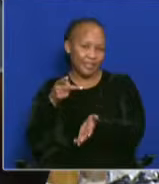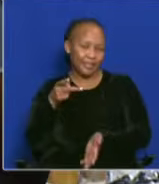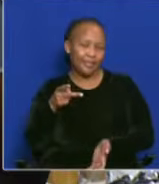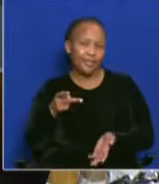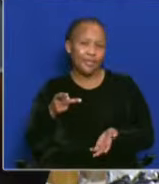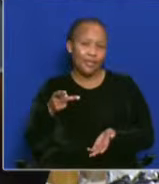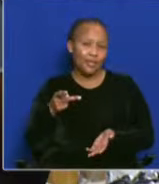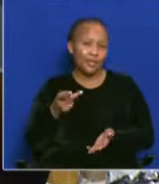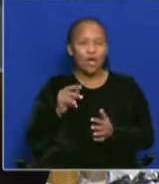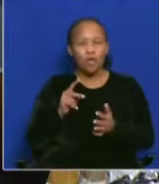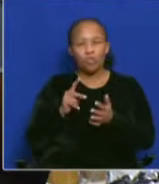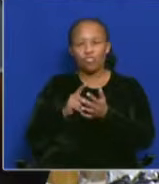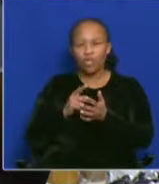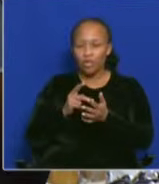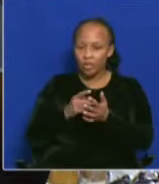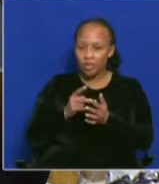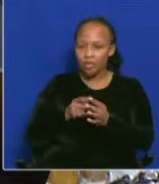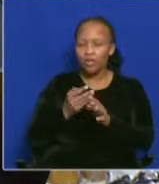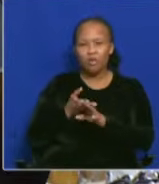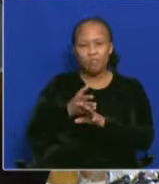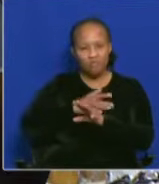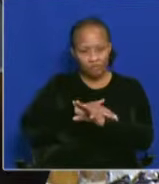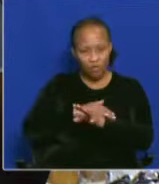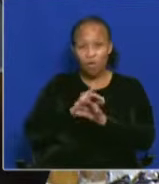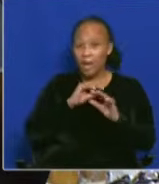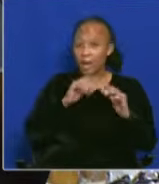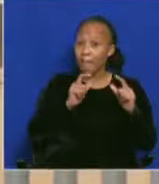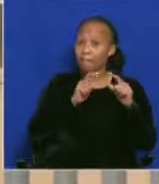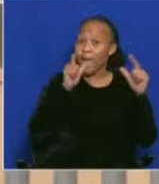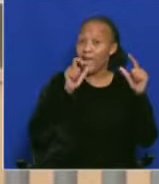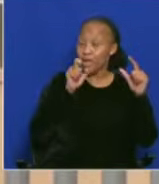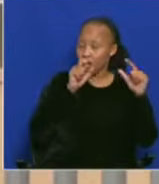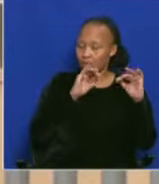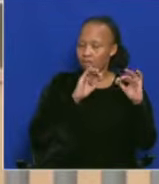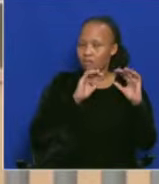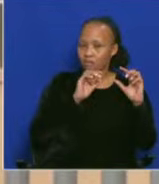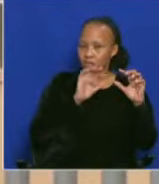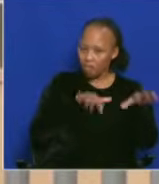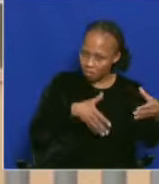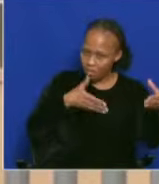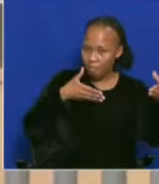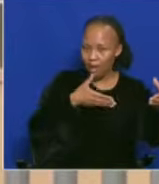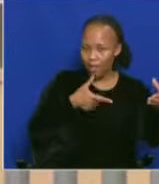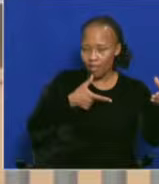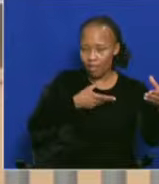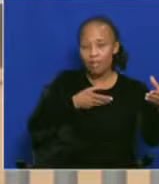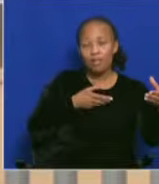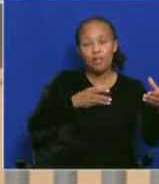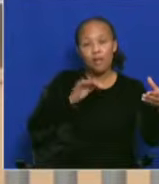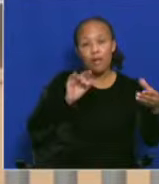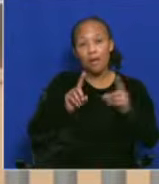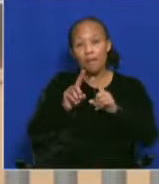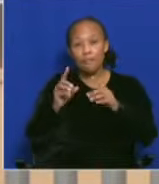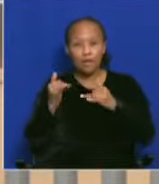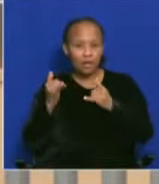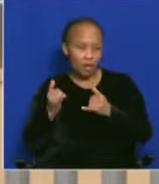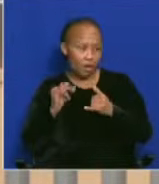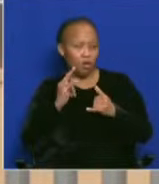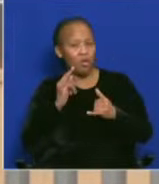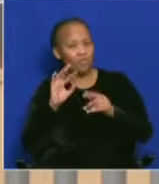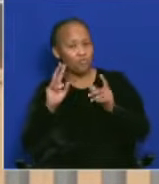little after, in which case we will alert you, and Chair, you'll have to go there electronically because we didn't print out